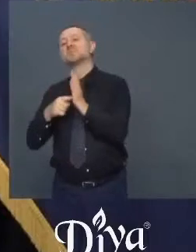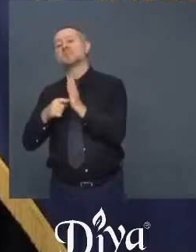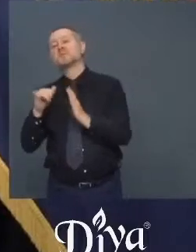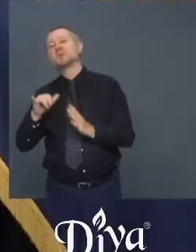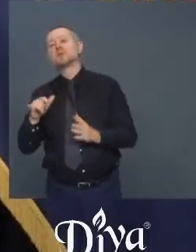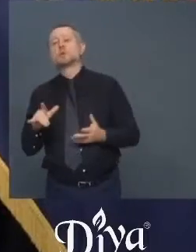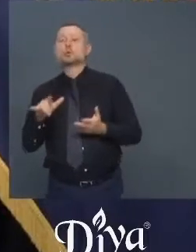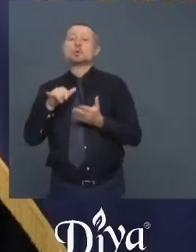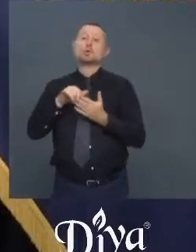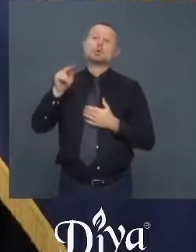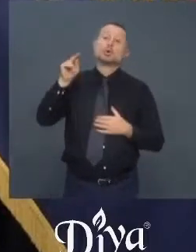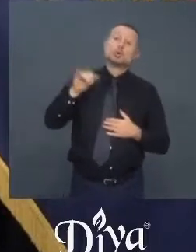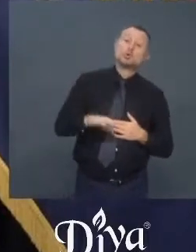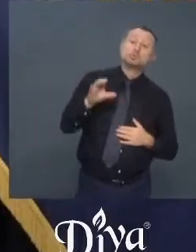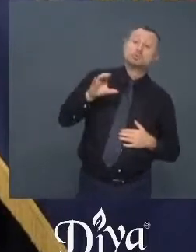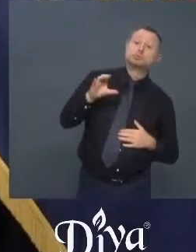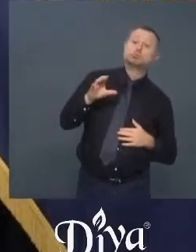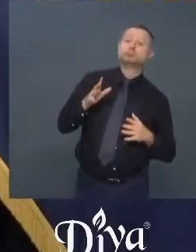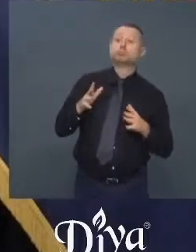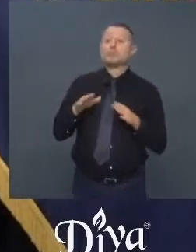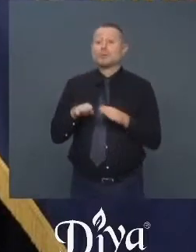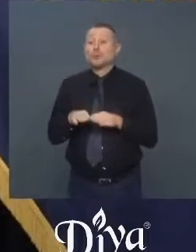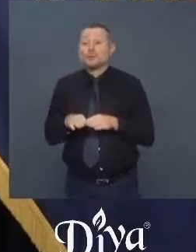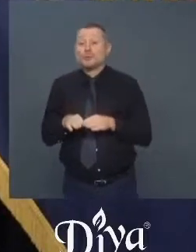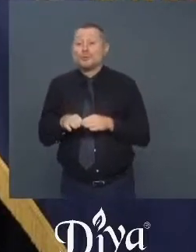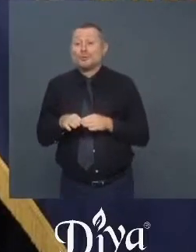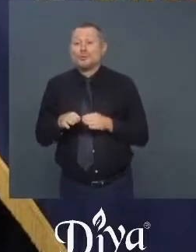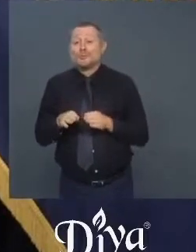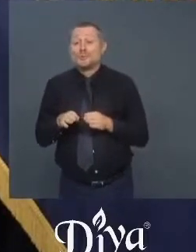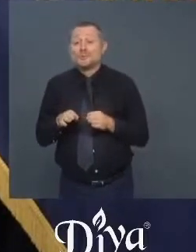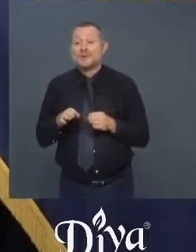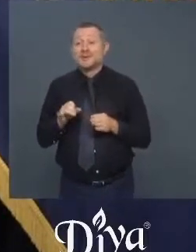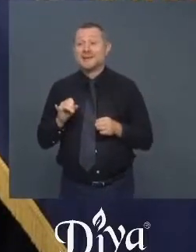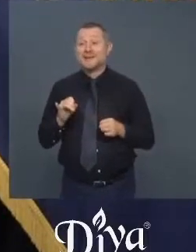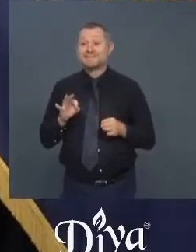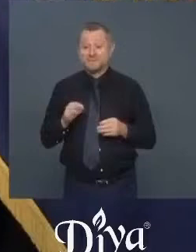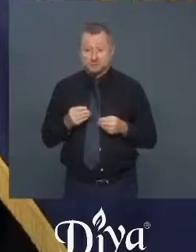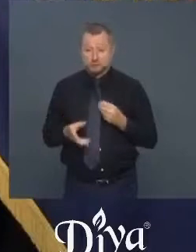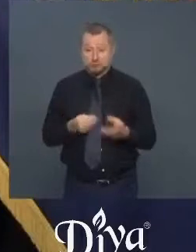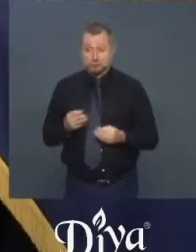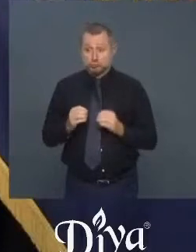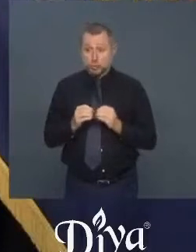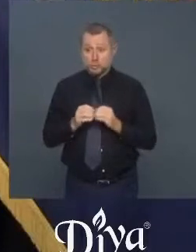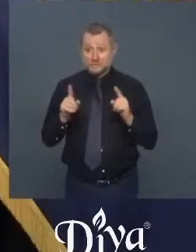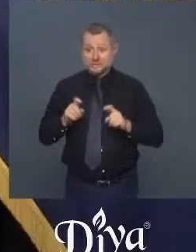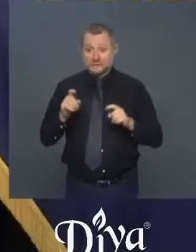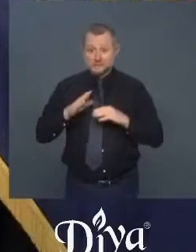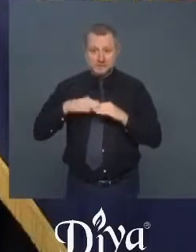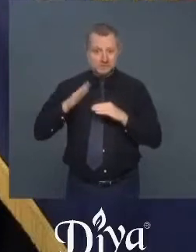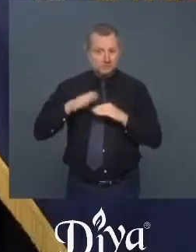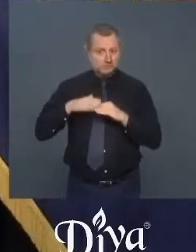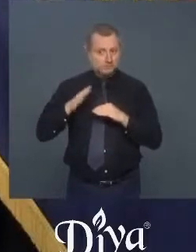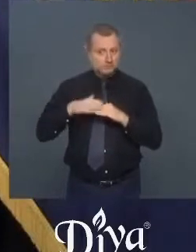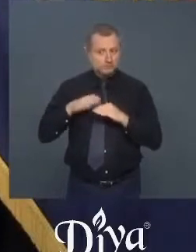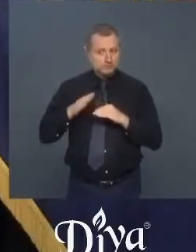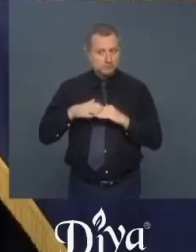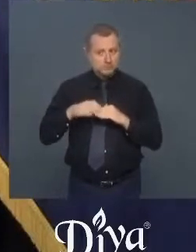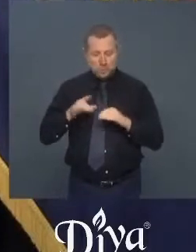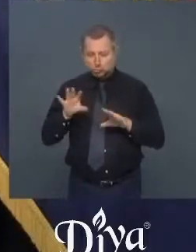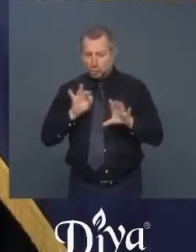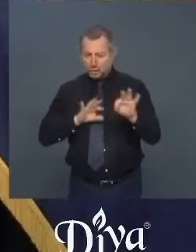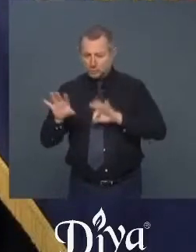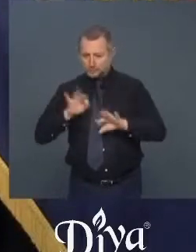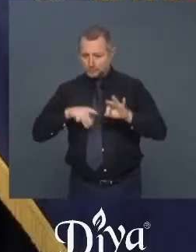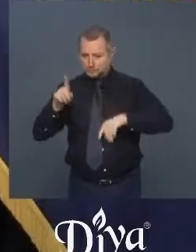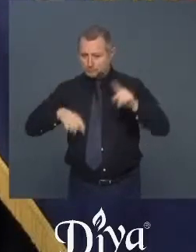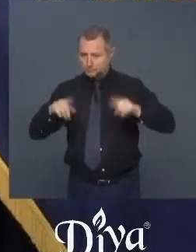opened on the premise that they were going to do a certain number of tests, random tests for pupils, random tests for students. First